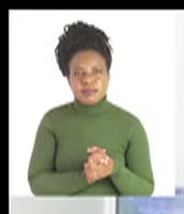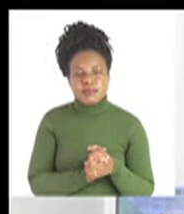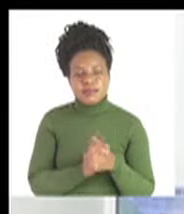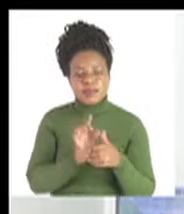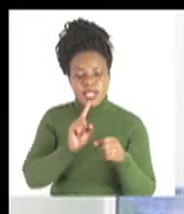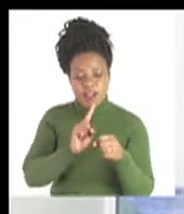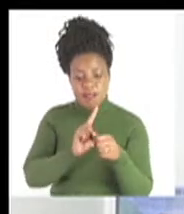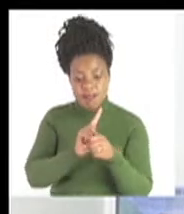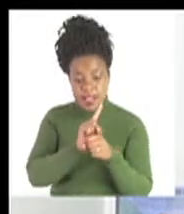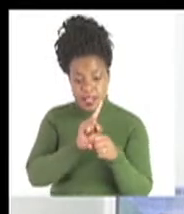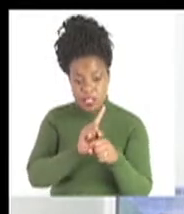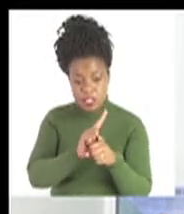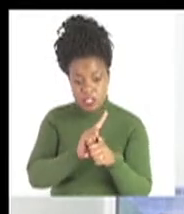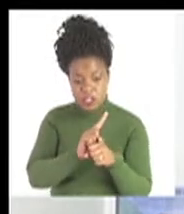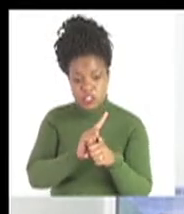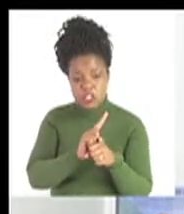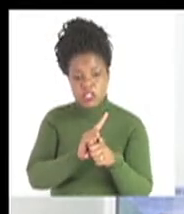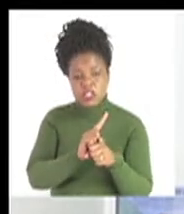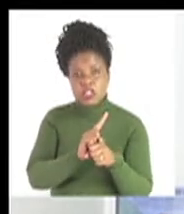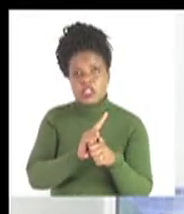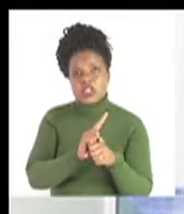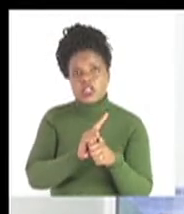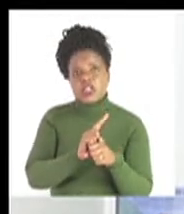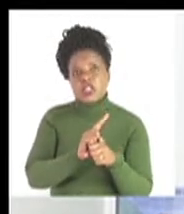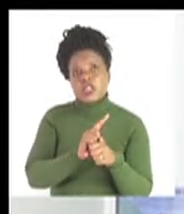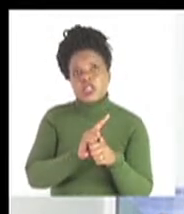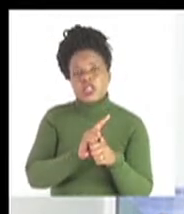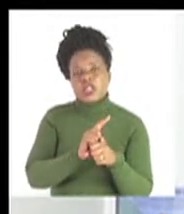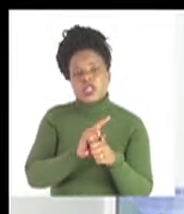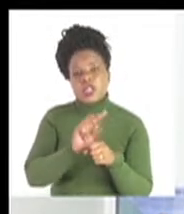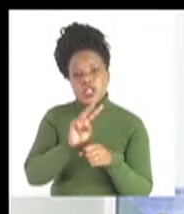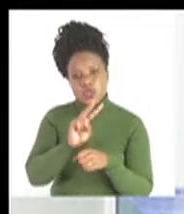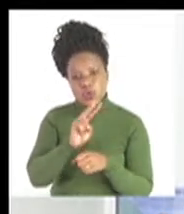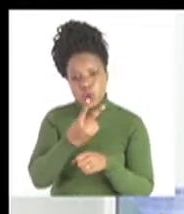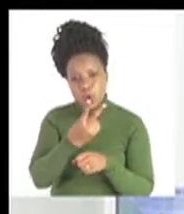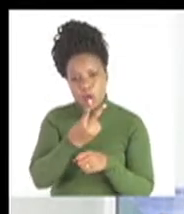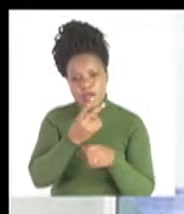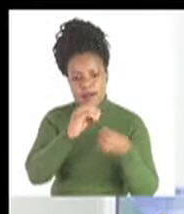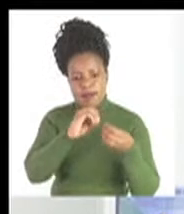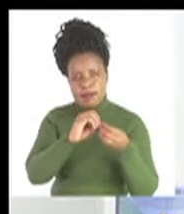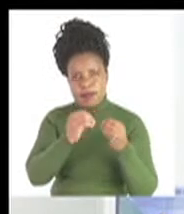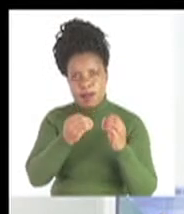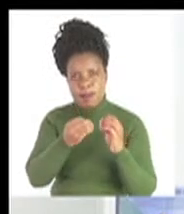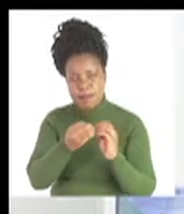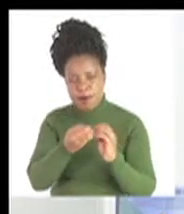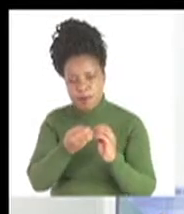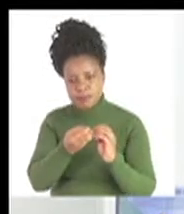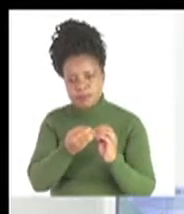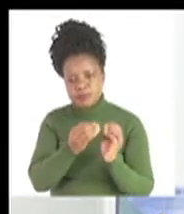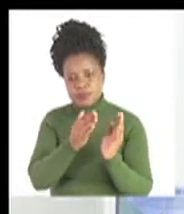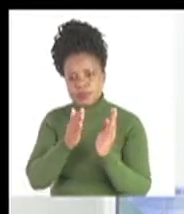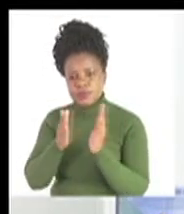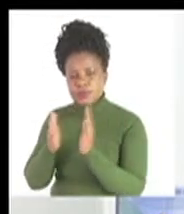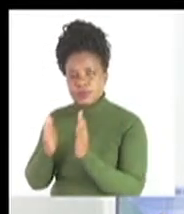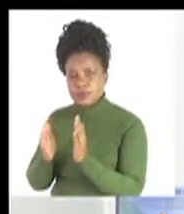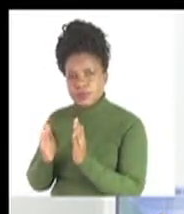So we have learned about the square numbers and the cube